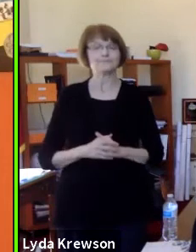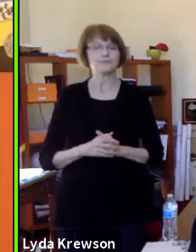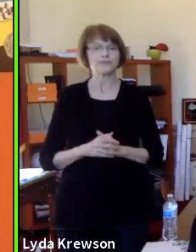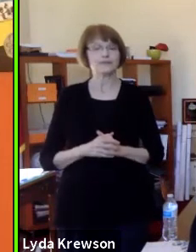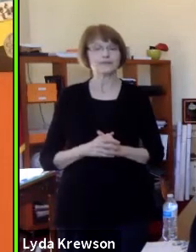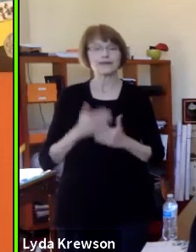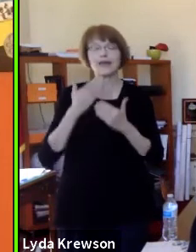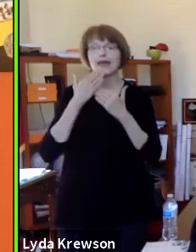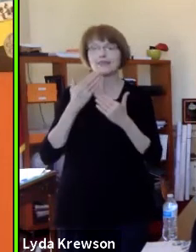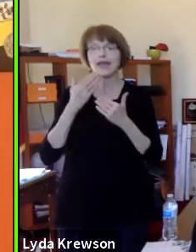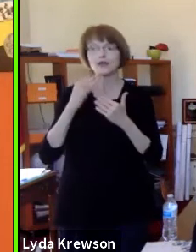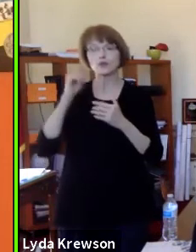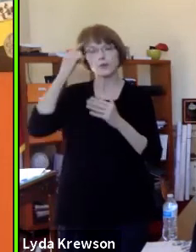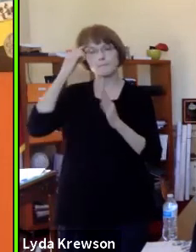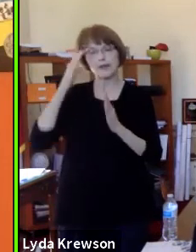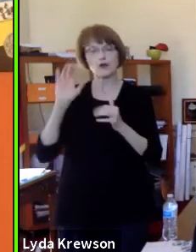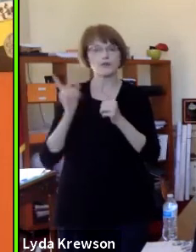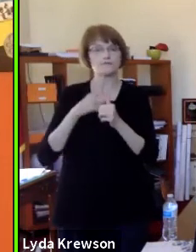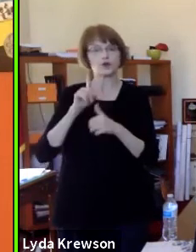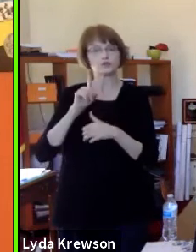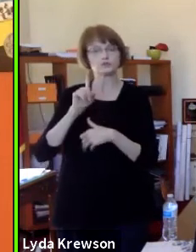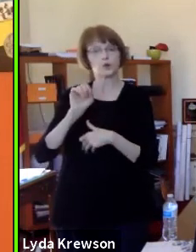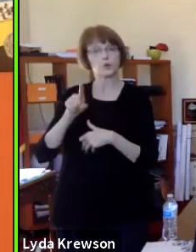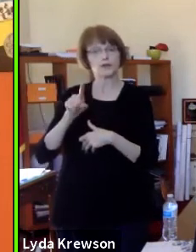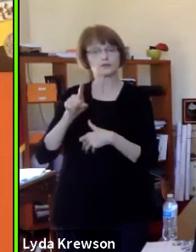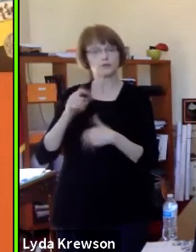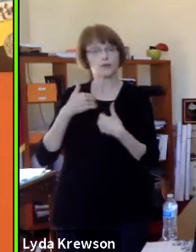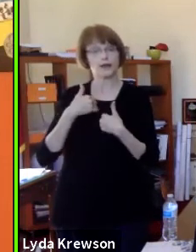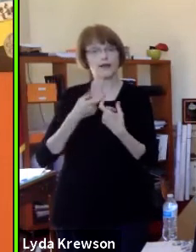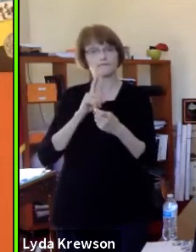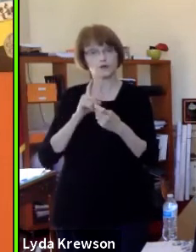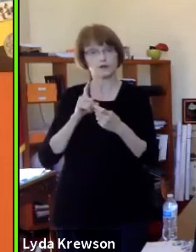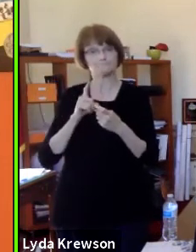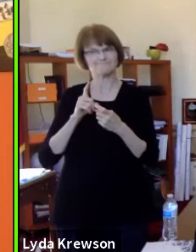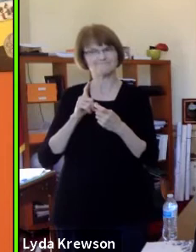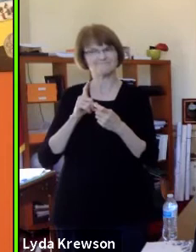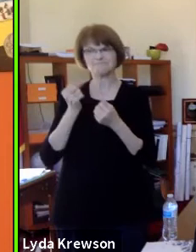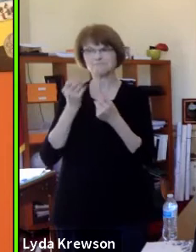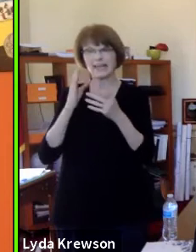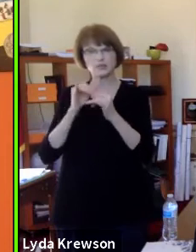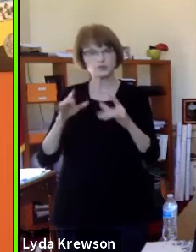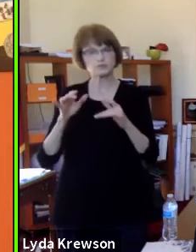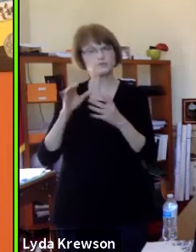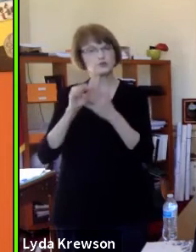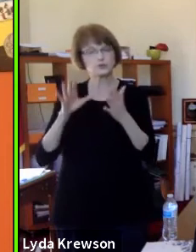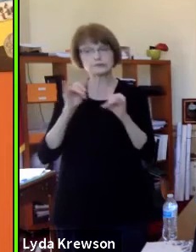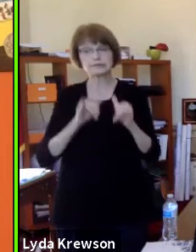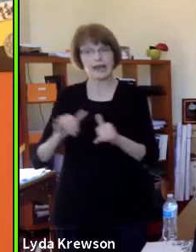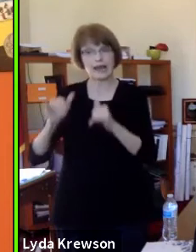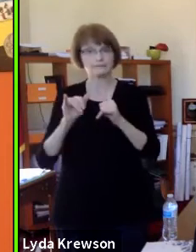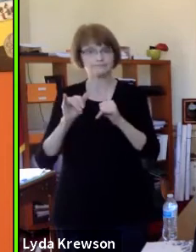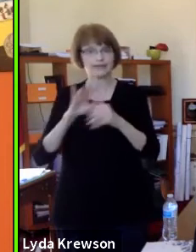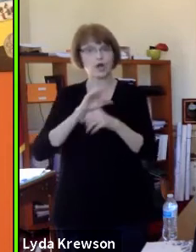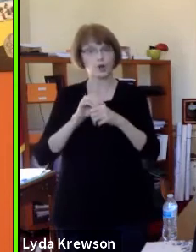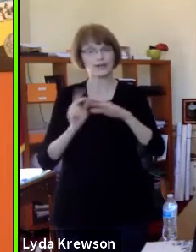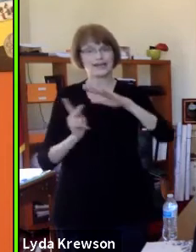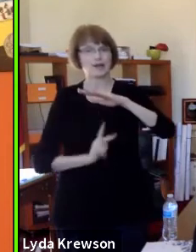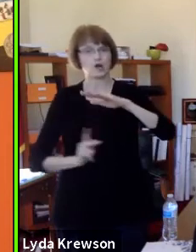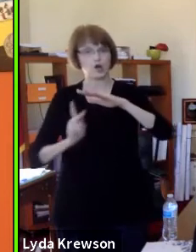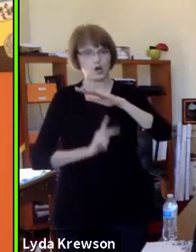Thank you, Mayor. The first question that we got from a lot of students, including kindergartners,